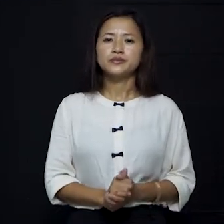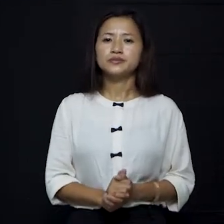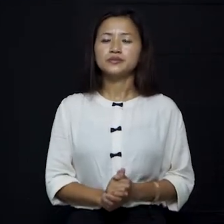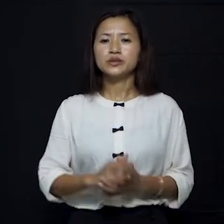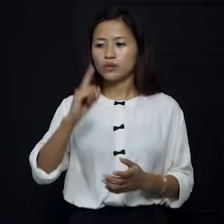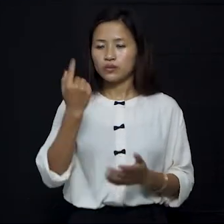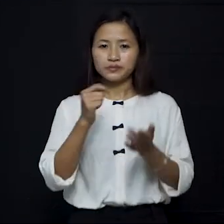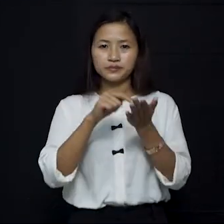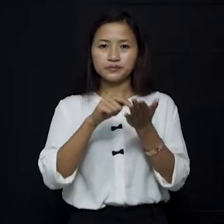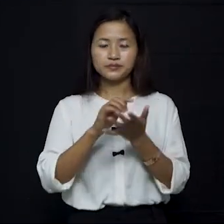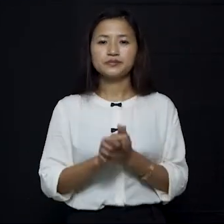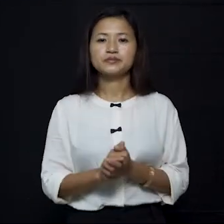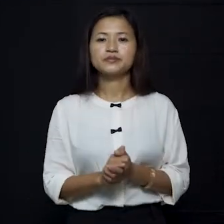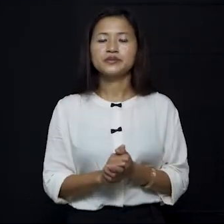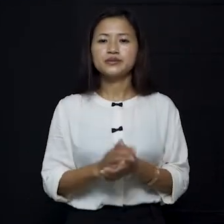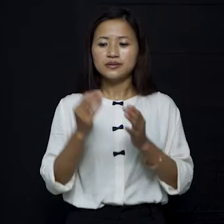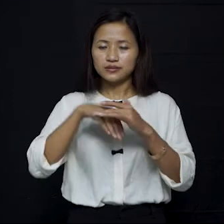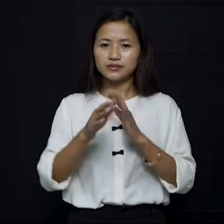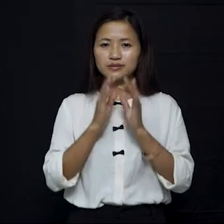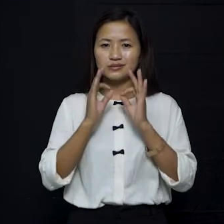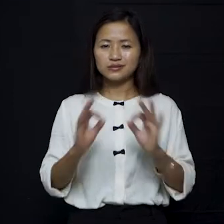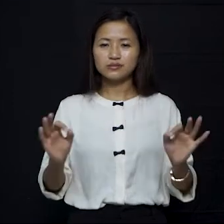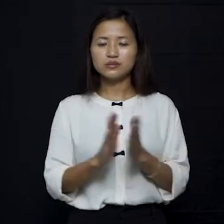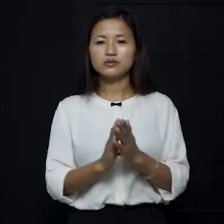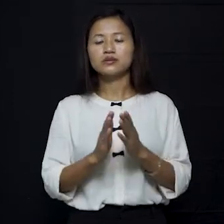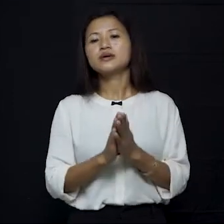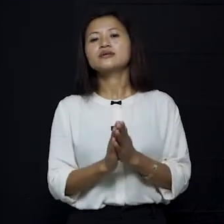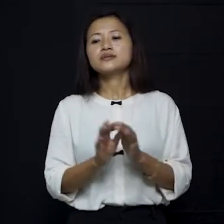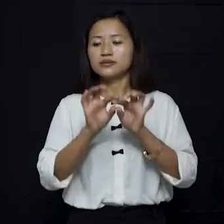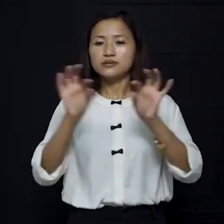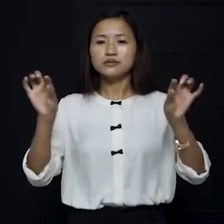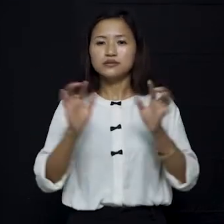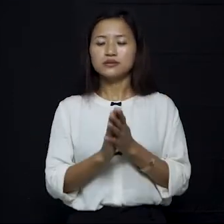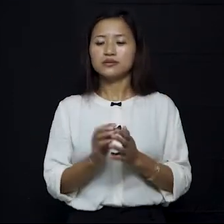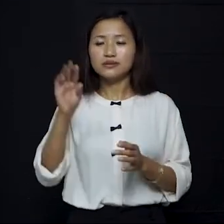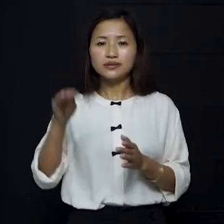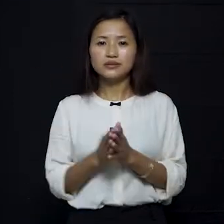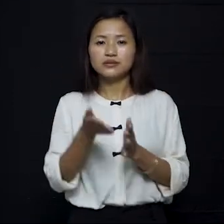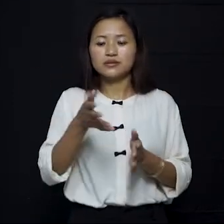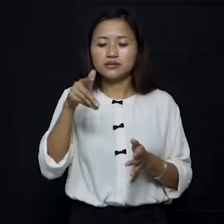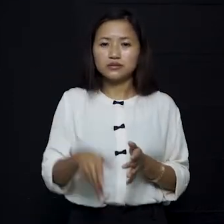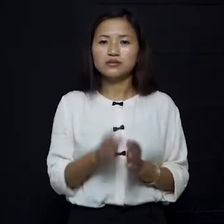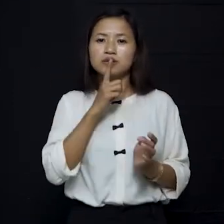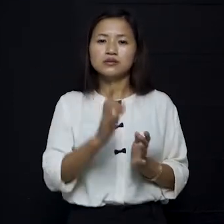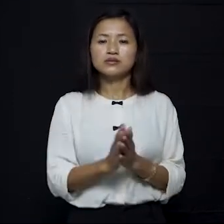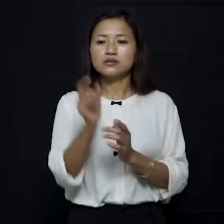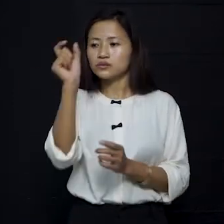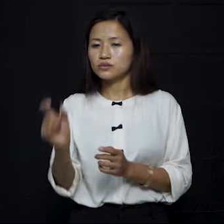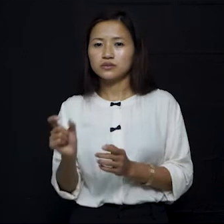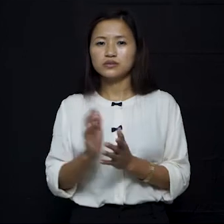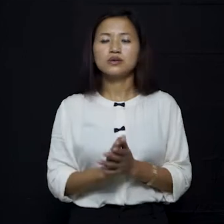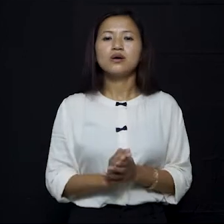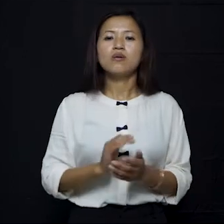One point here is, in a simple sentence, we never use the past perfect tense unless it has in it some such words